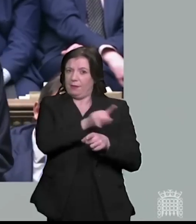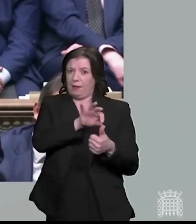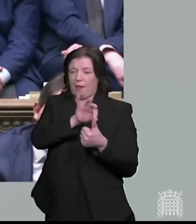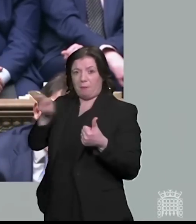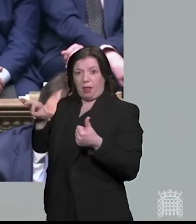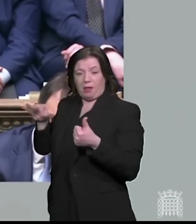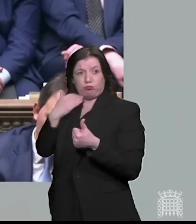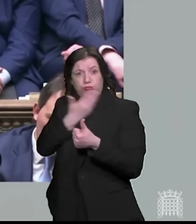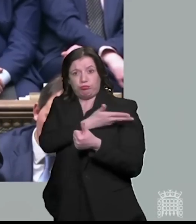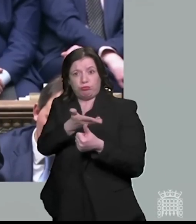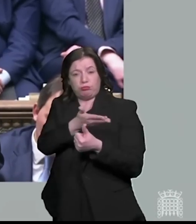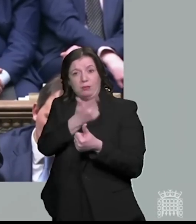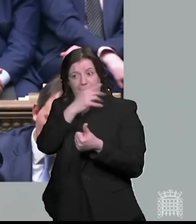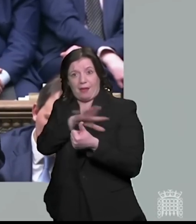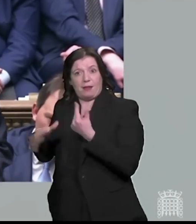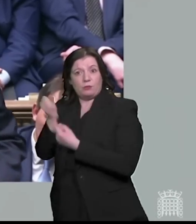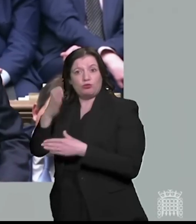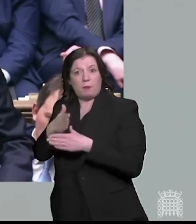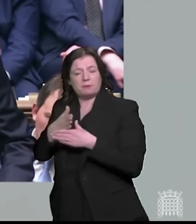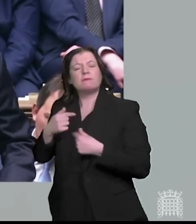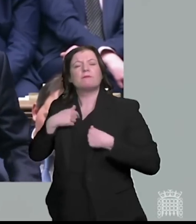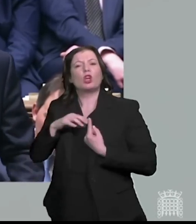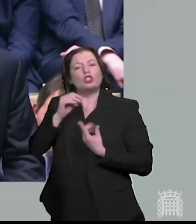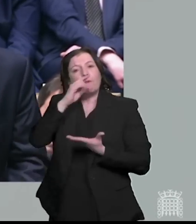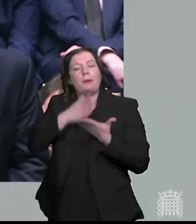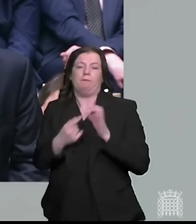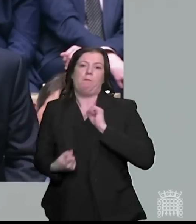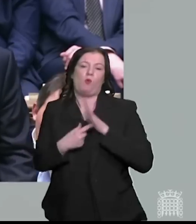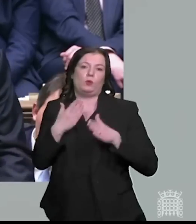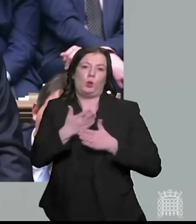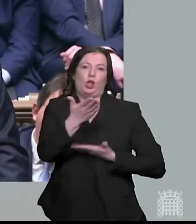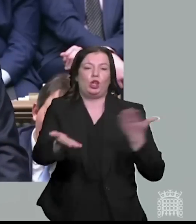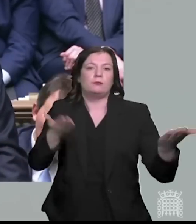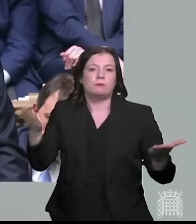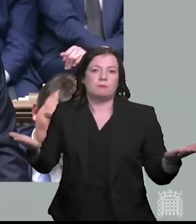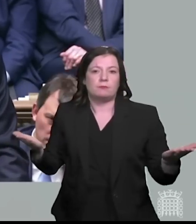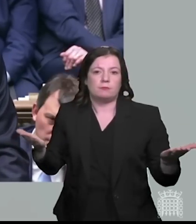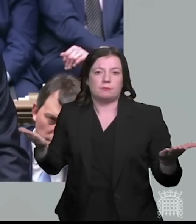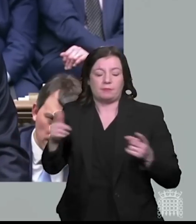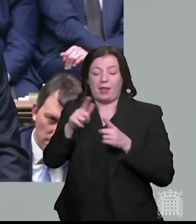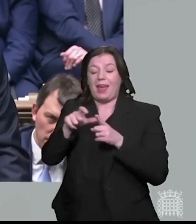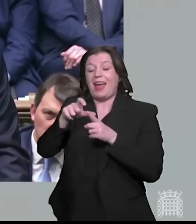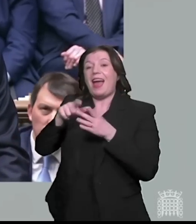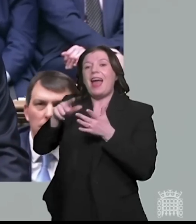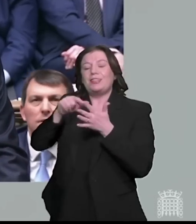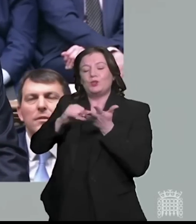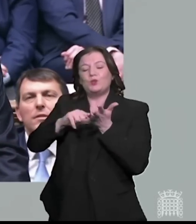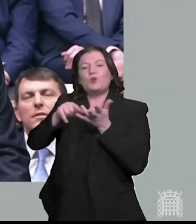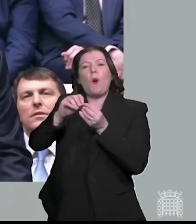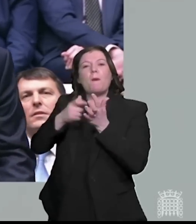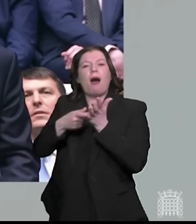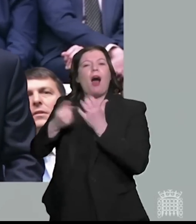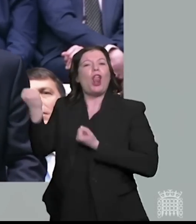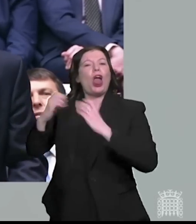Conservatives believe work is a virtue. We agree with the road haulage king Eddie Stobart, who said the only